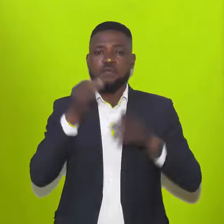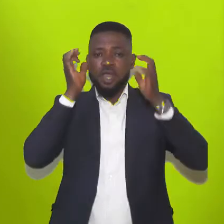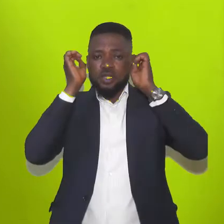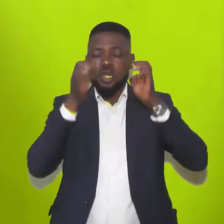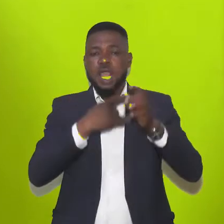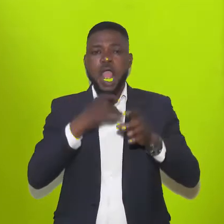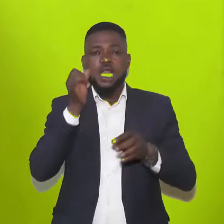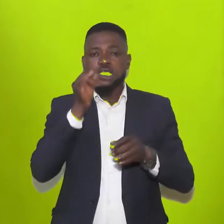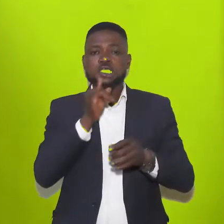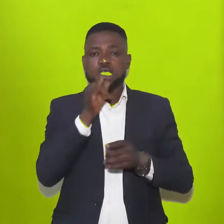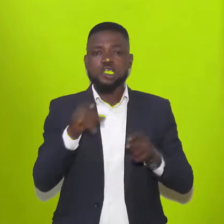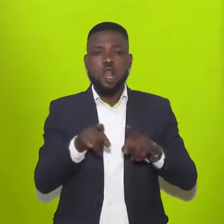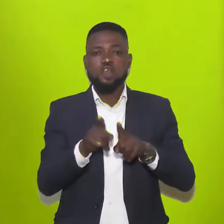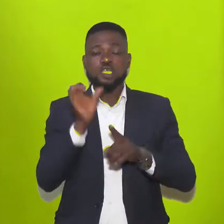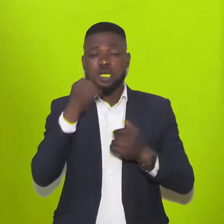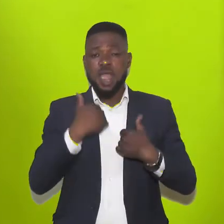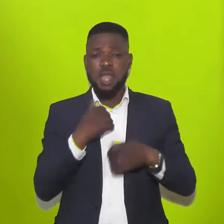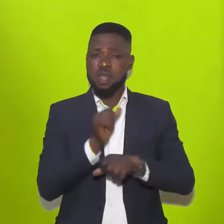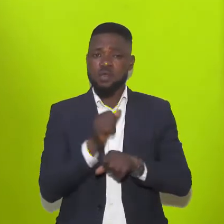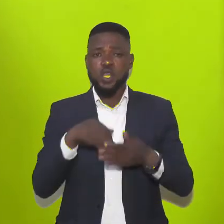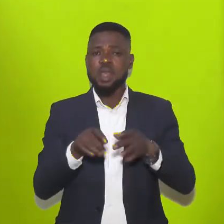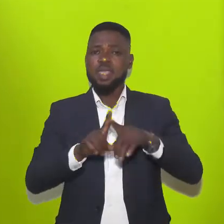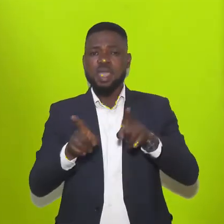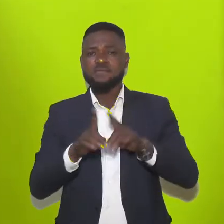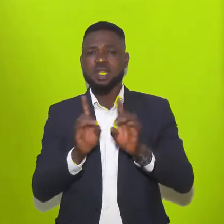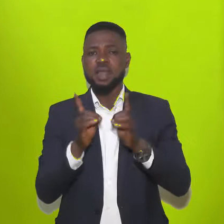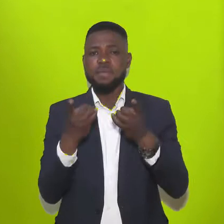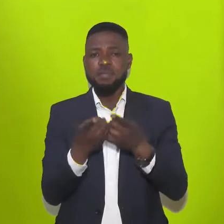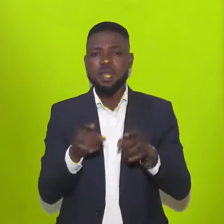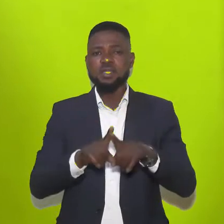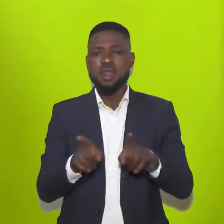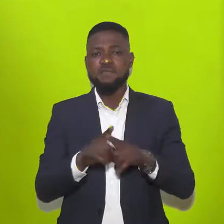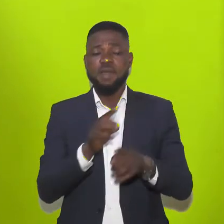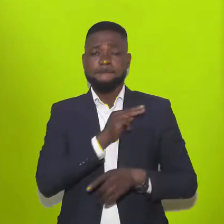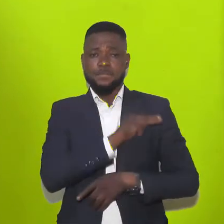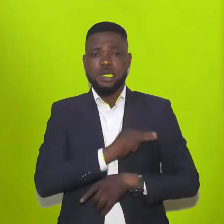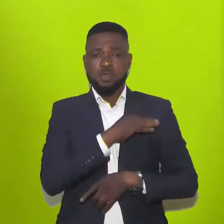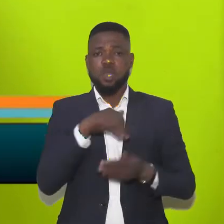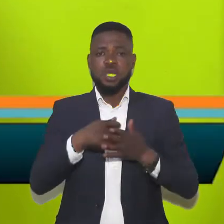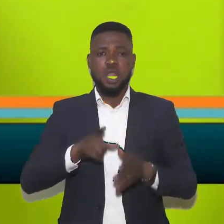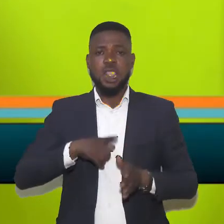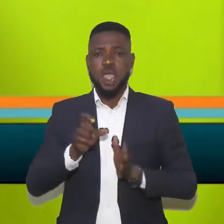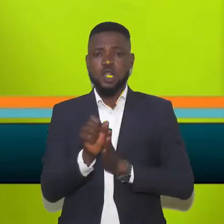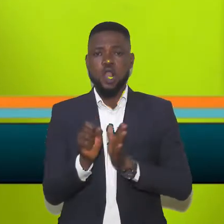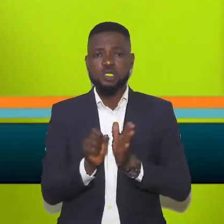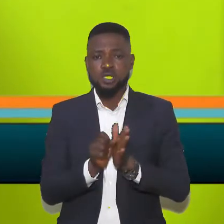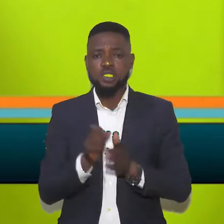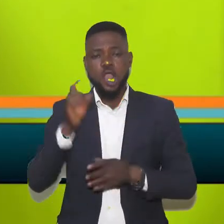Education. And she's also, she has worked in different departments, different ministries, in the Lagos